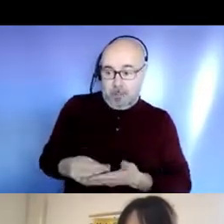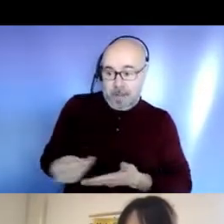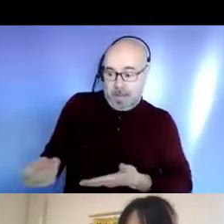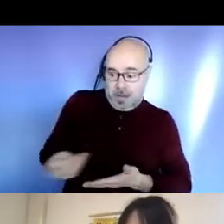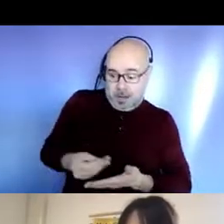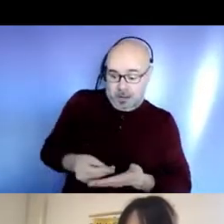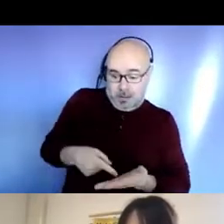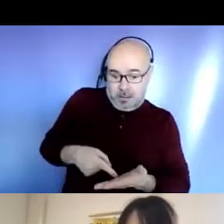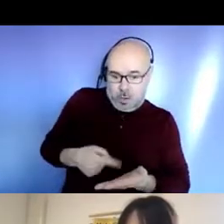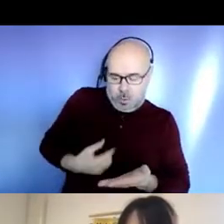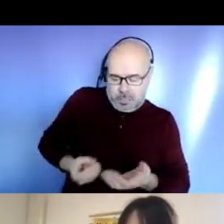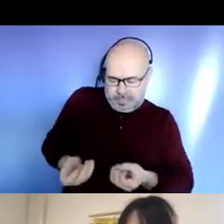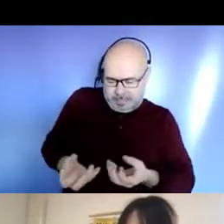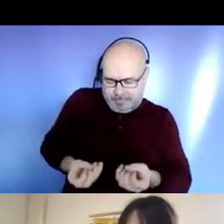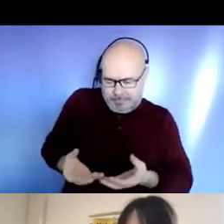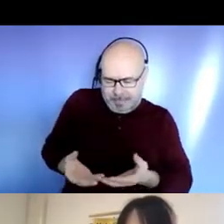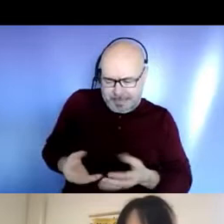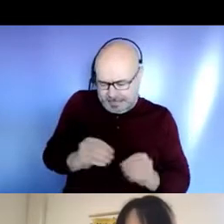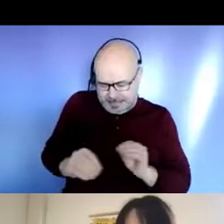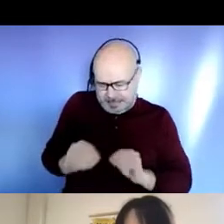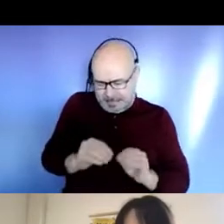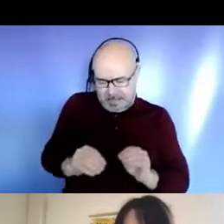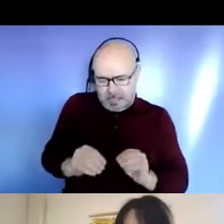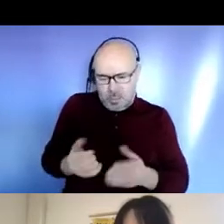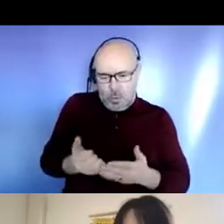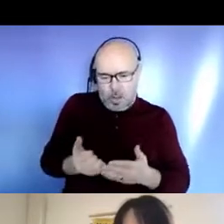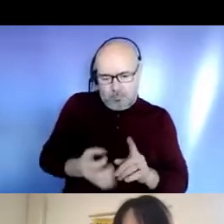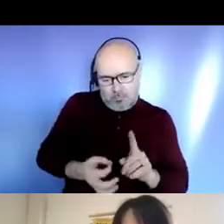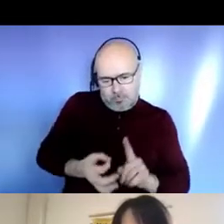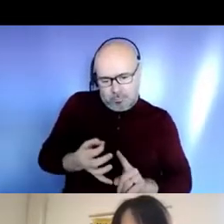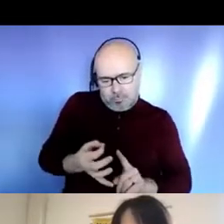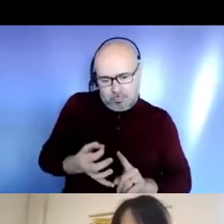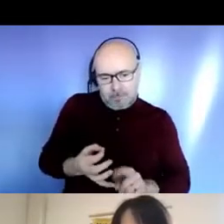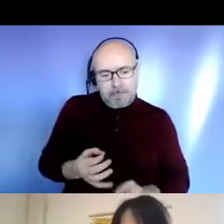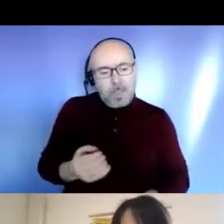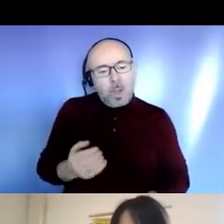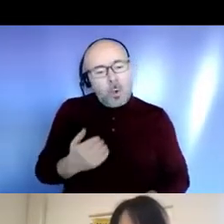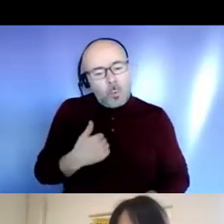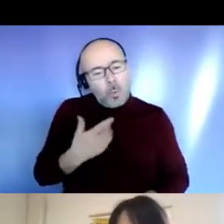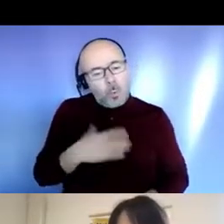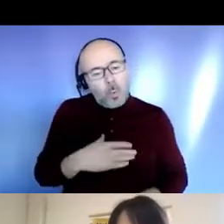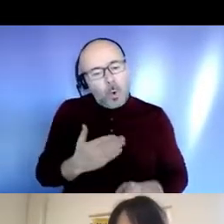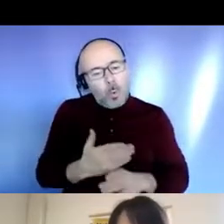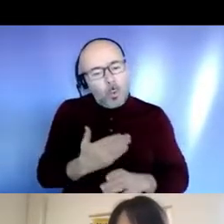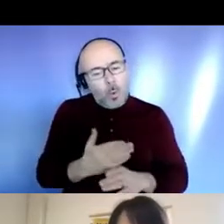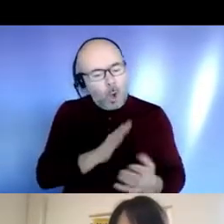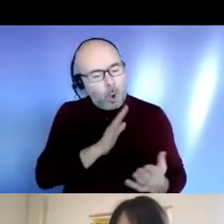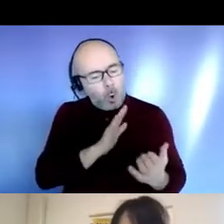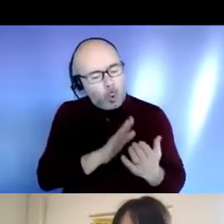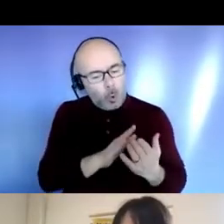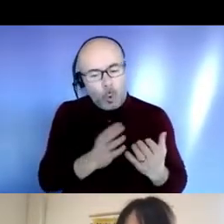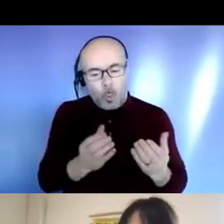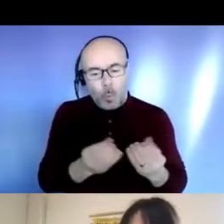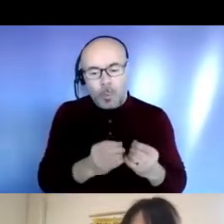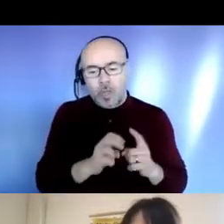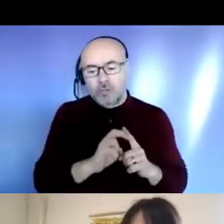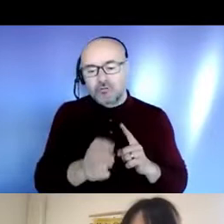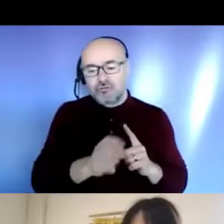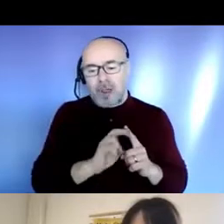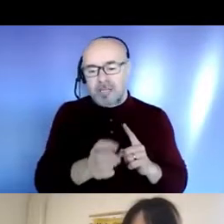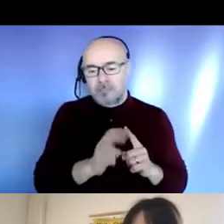difference. It's certainly an ongoing key objective to work more closely with transport operating companies and partners.